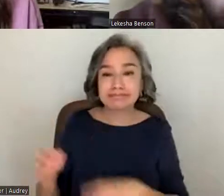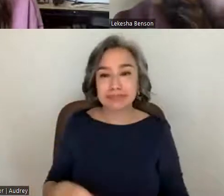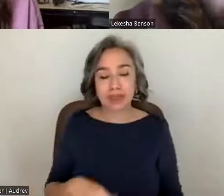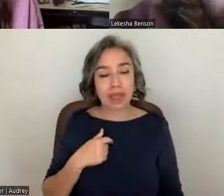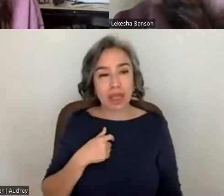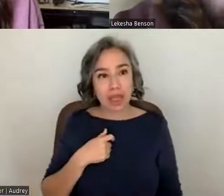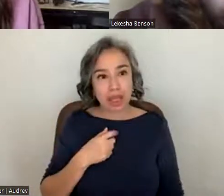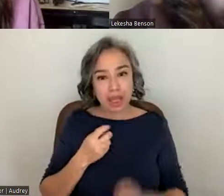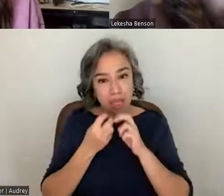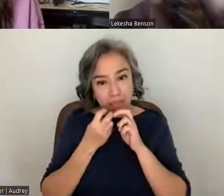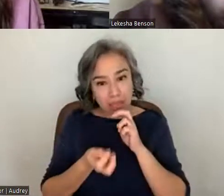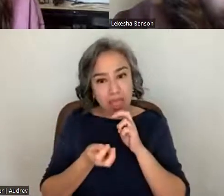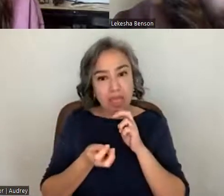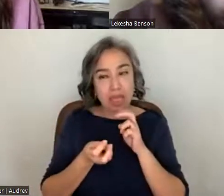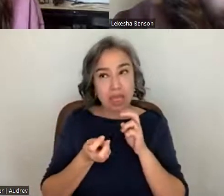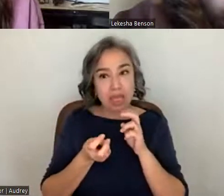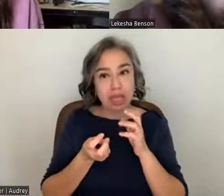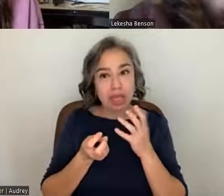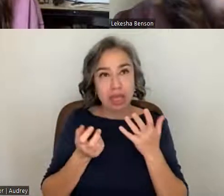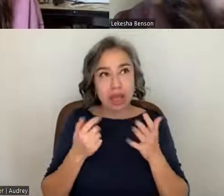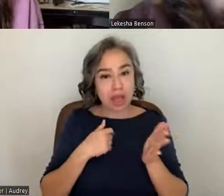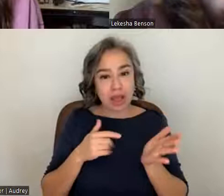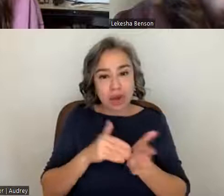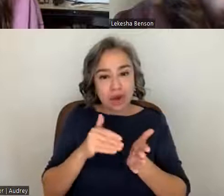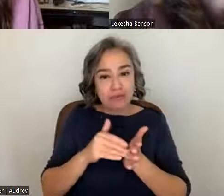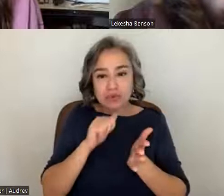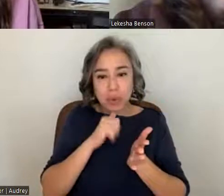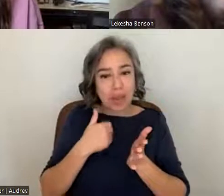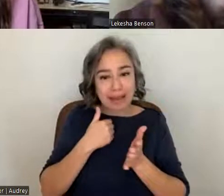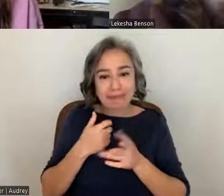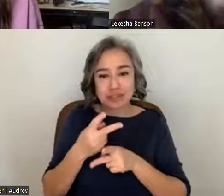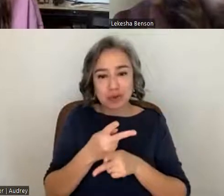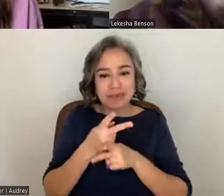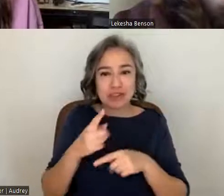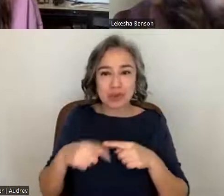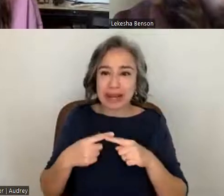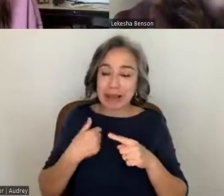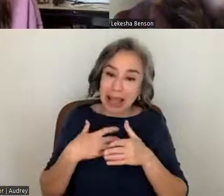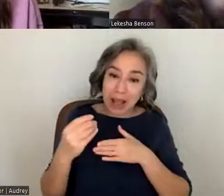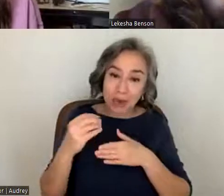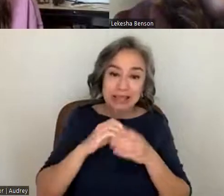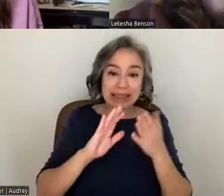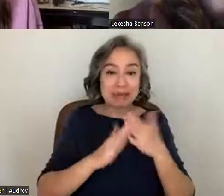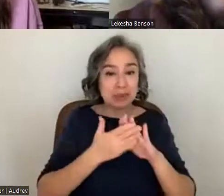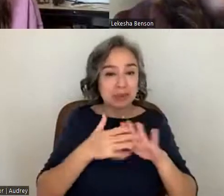me how little adult supervision I often have when I'm out running around in a community. And